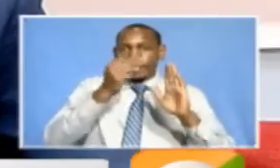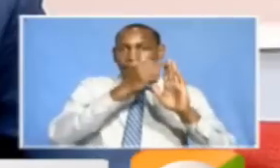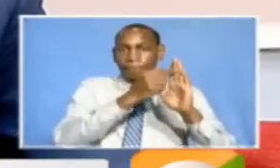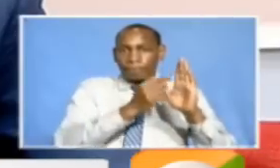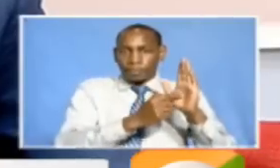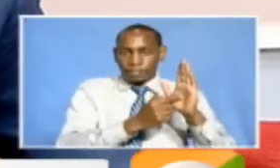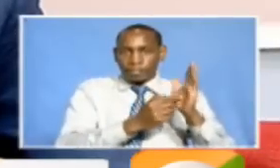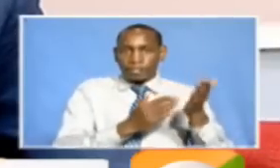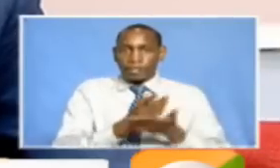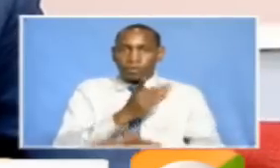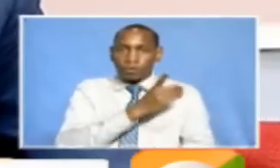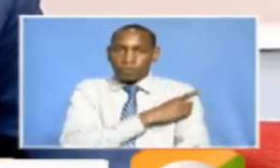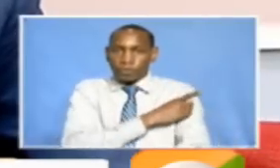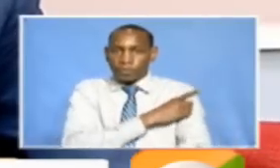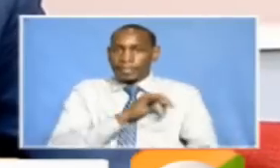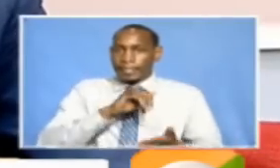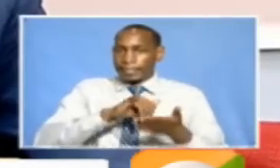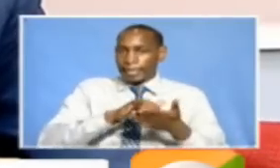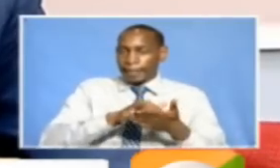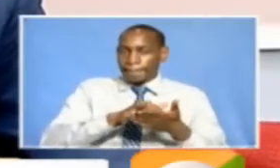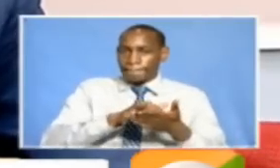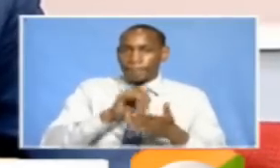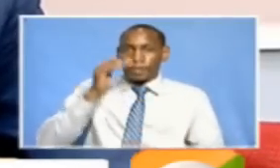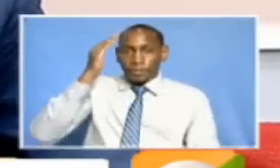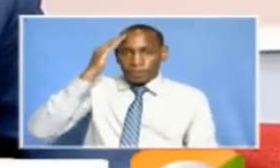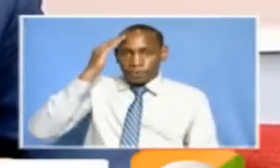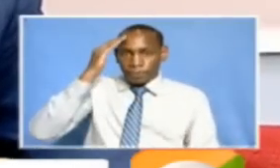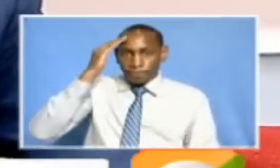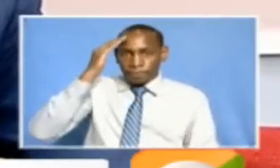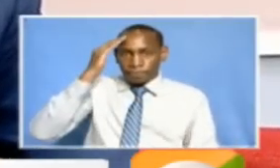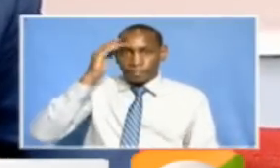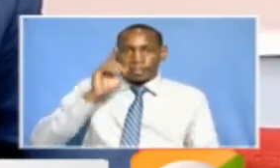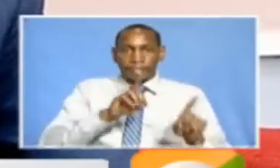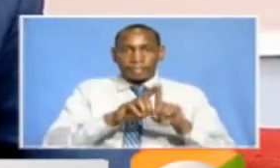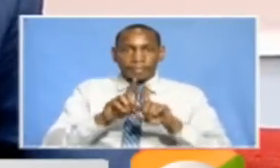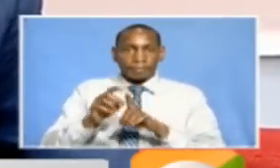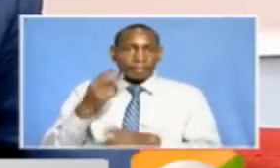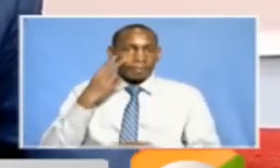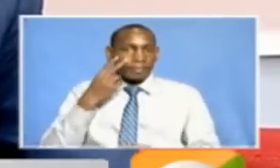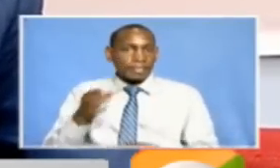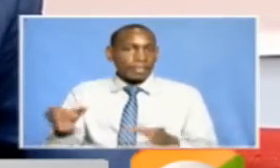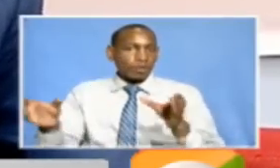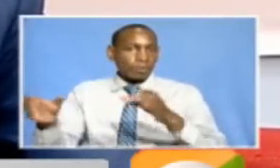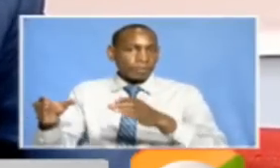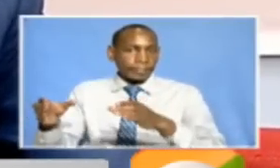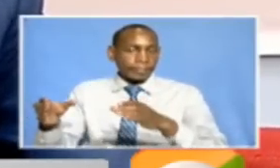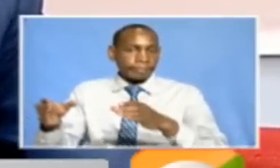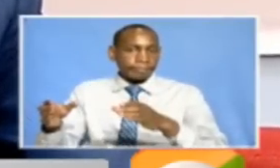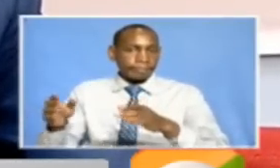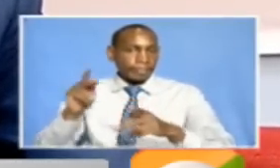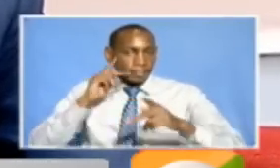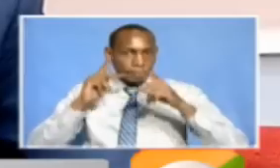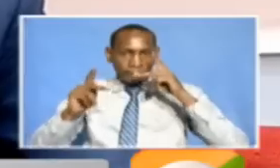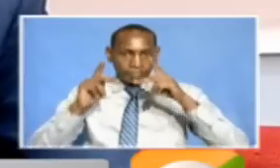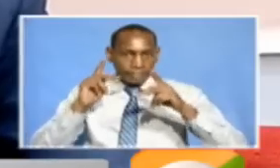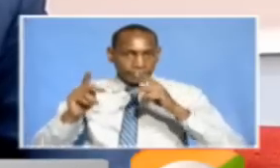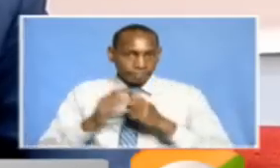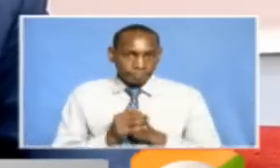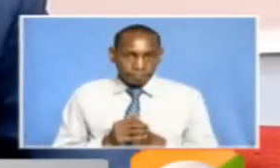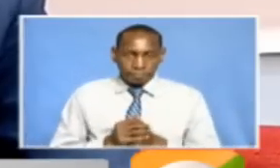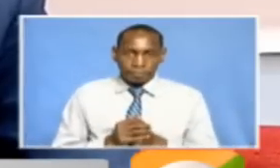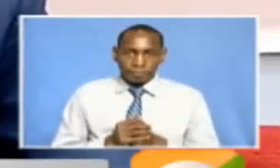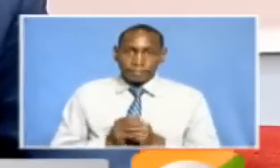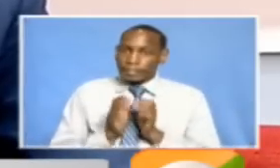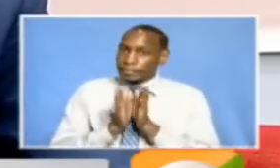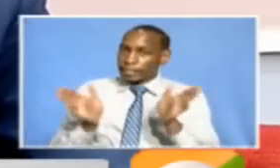by Daktari that, we need to also look at the community aspects and